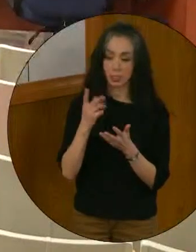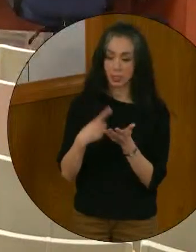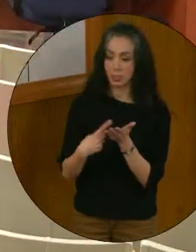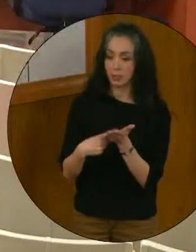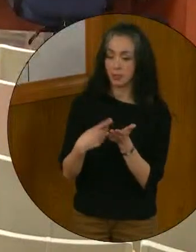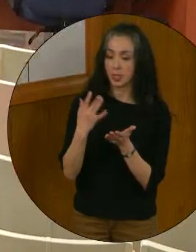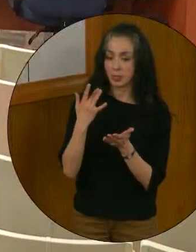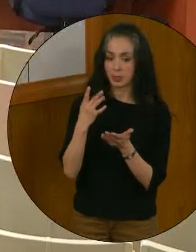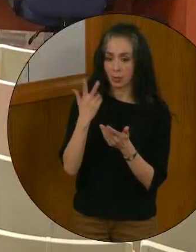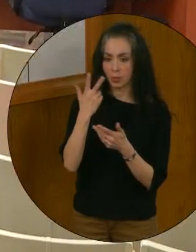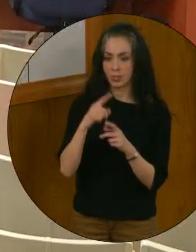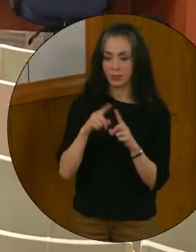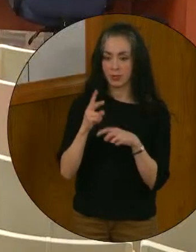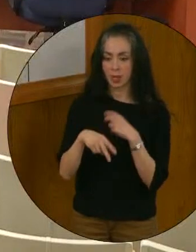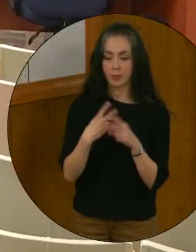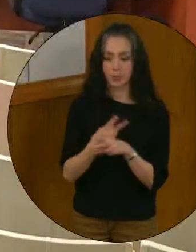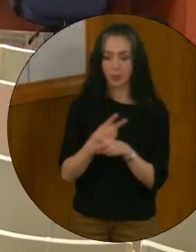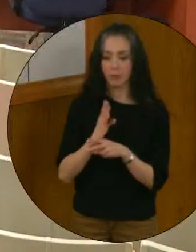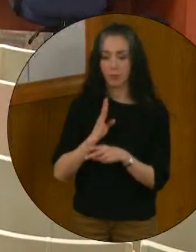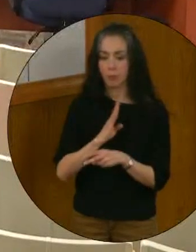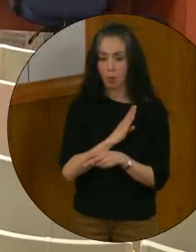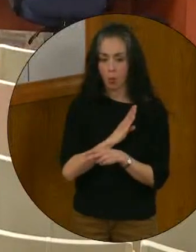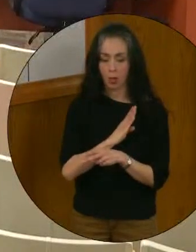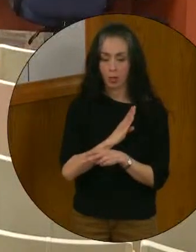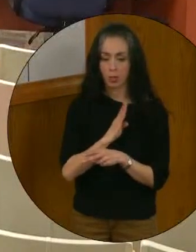three different types of board appointments, right?